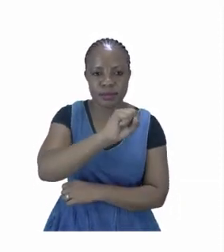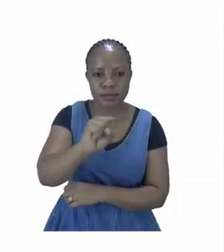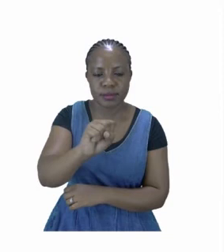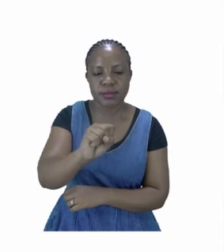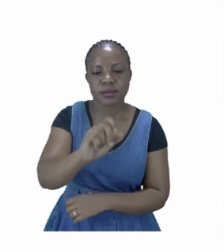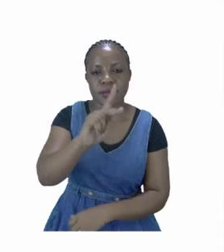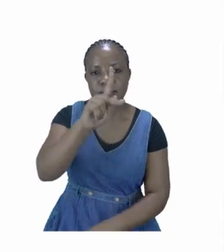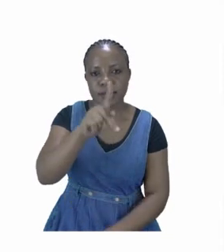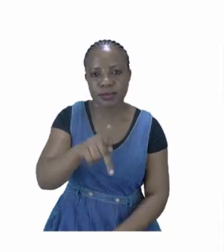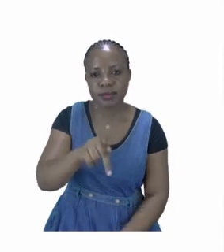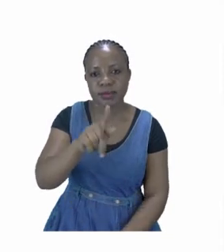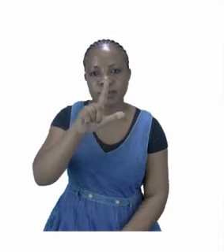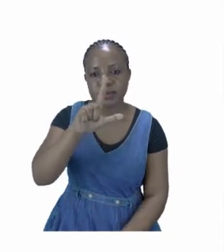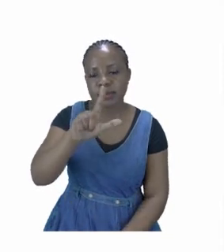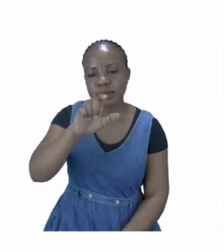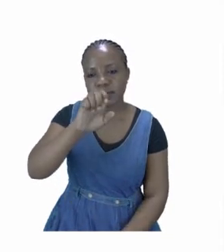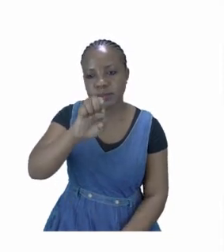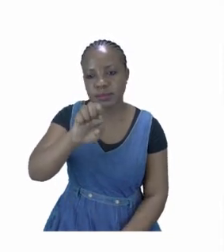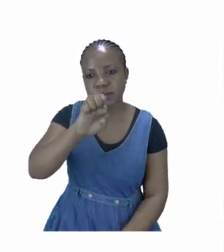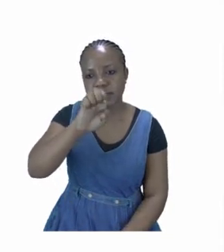spleen,